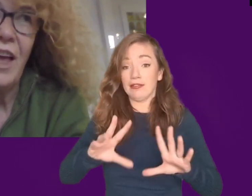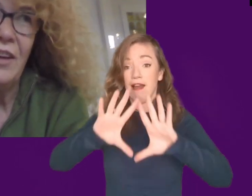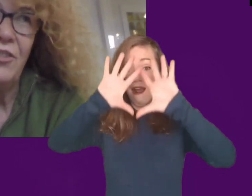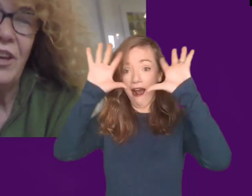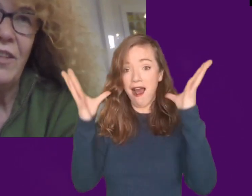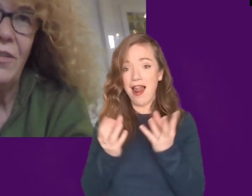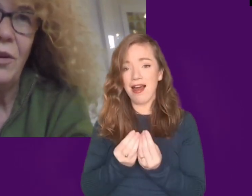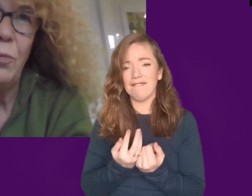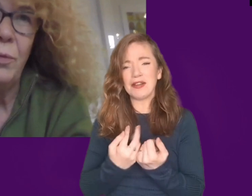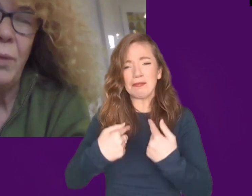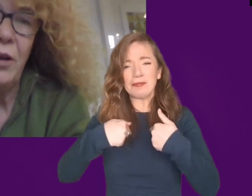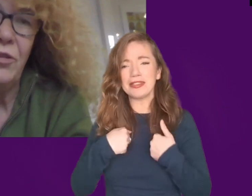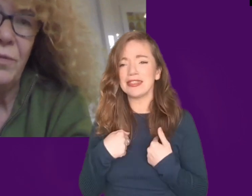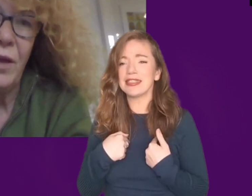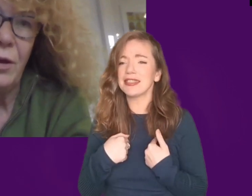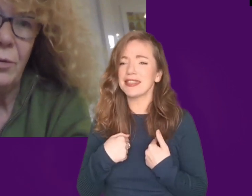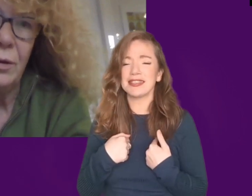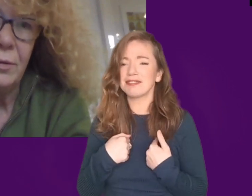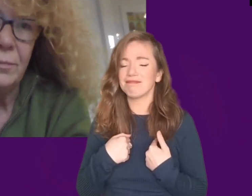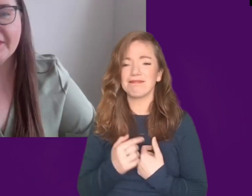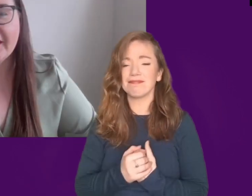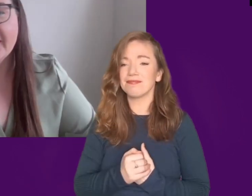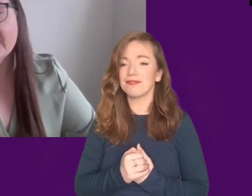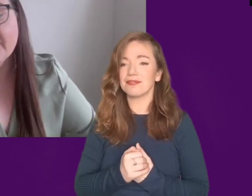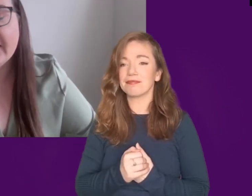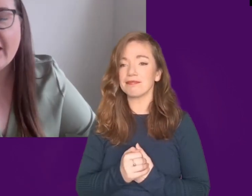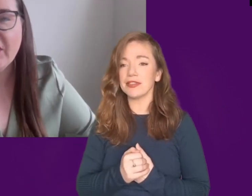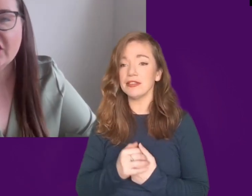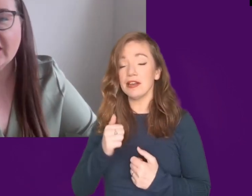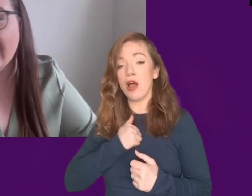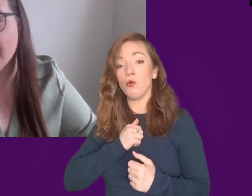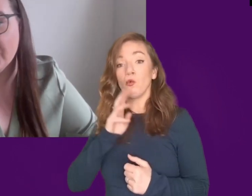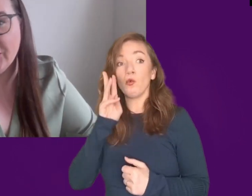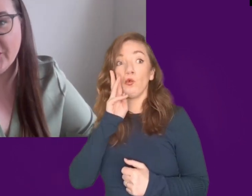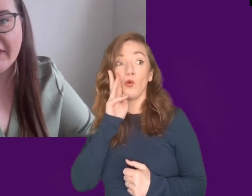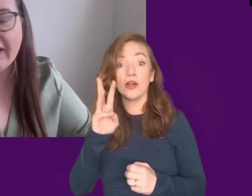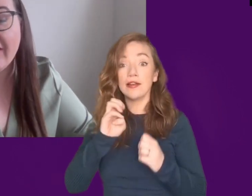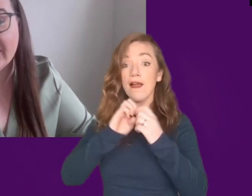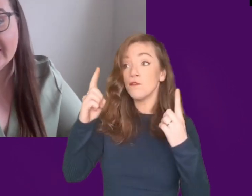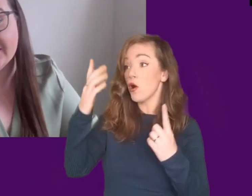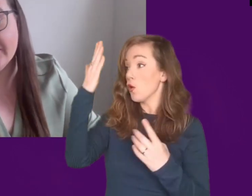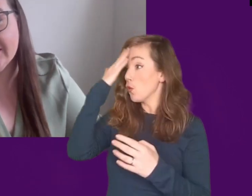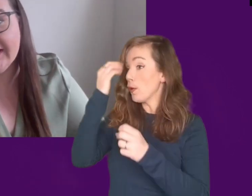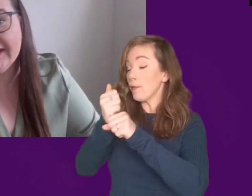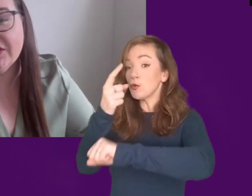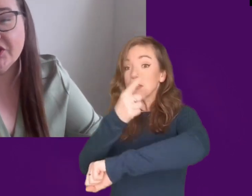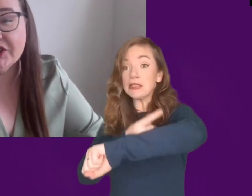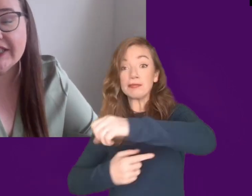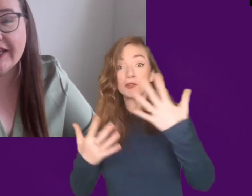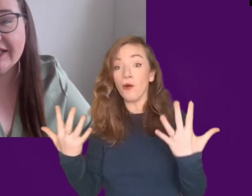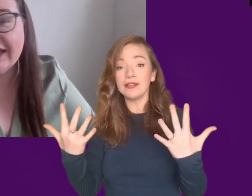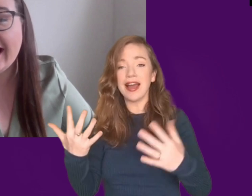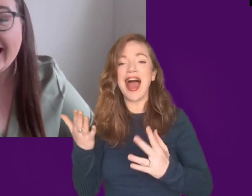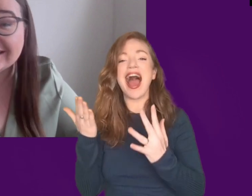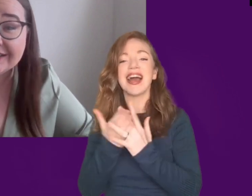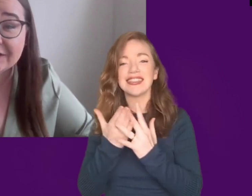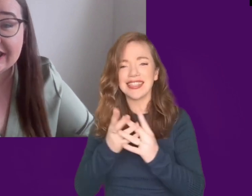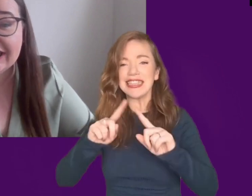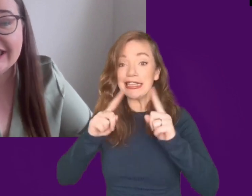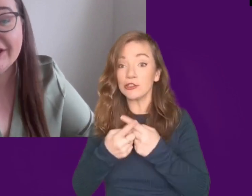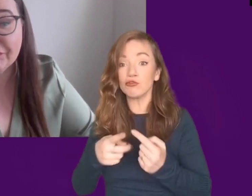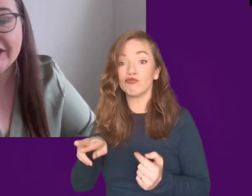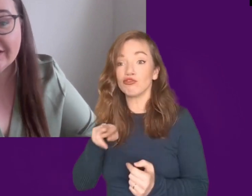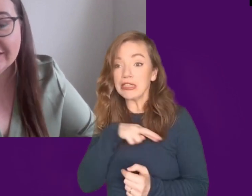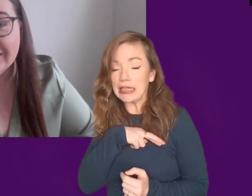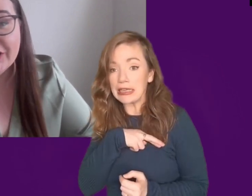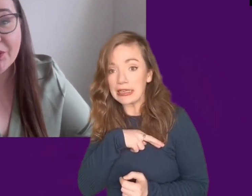understand that it's only one part of the whole. Something I wish that everyone knew about having a disability is understanding that access